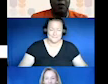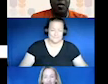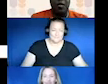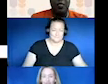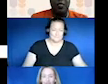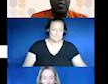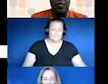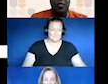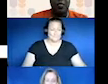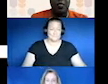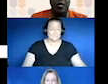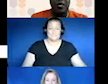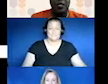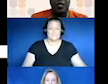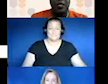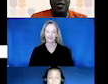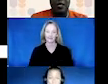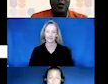Okay,